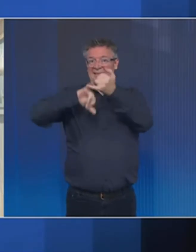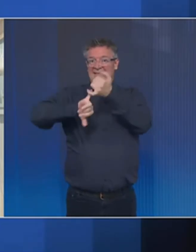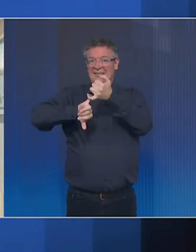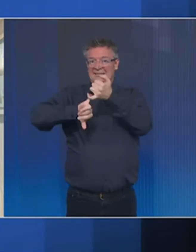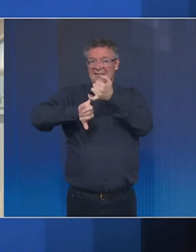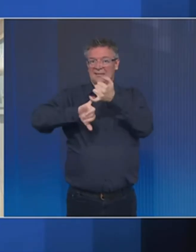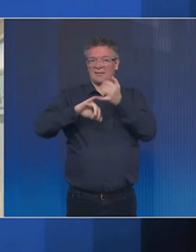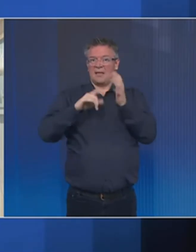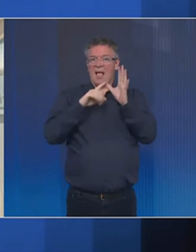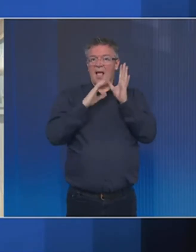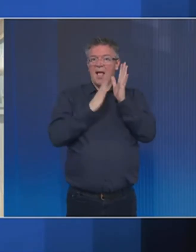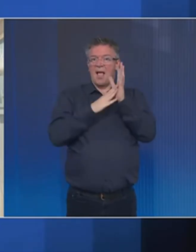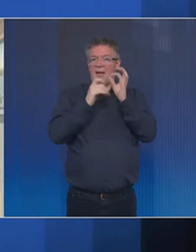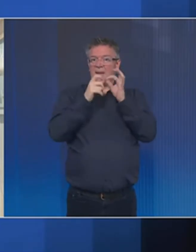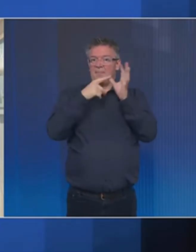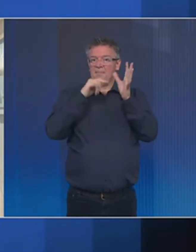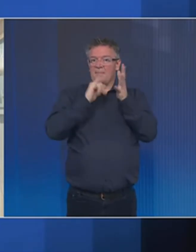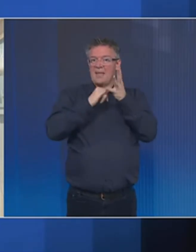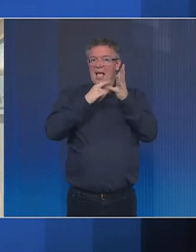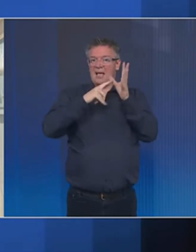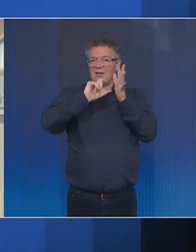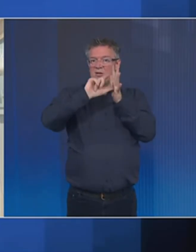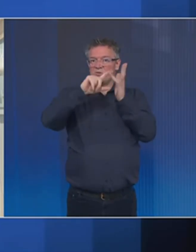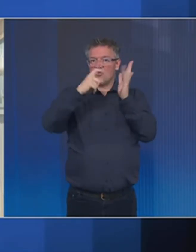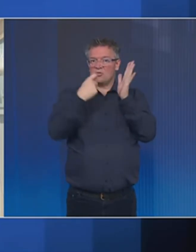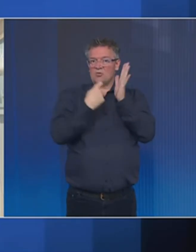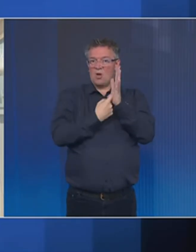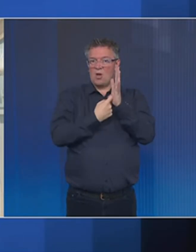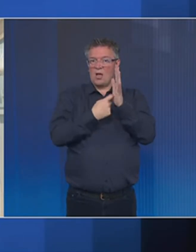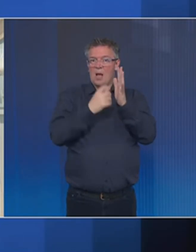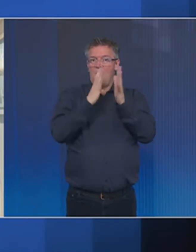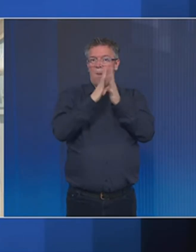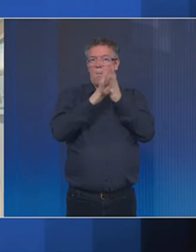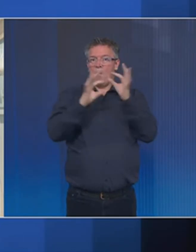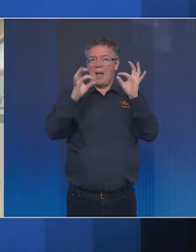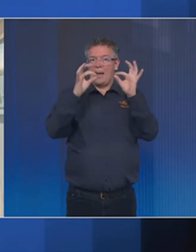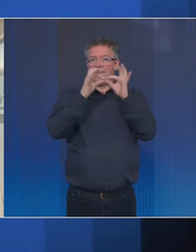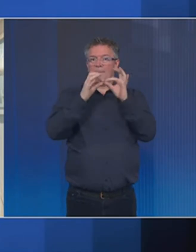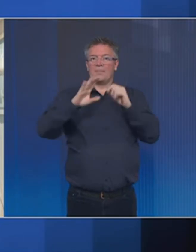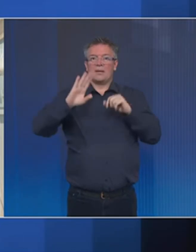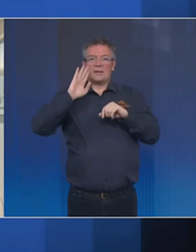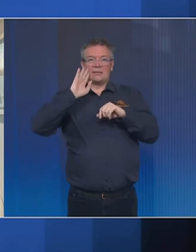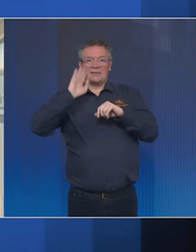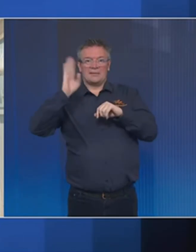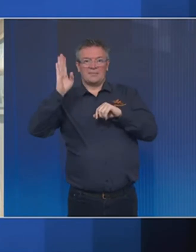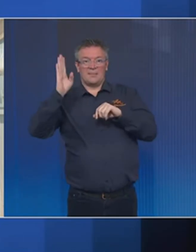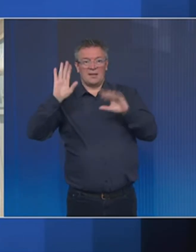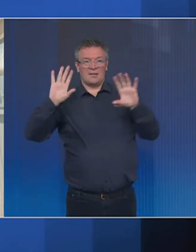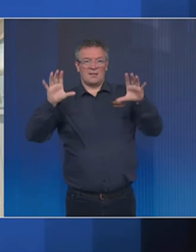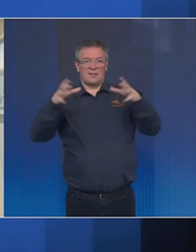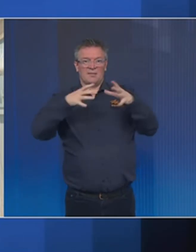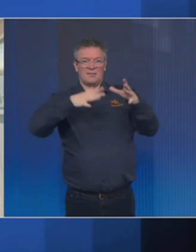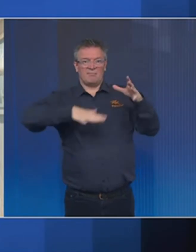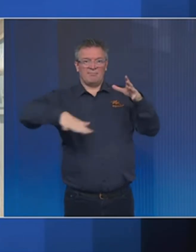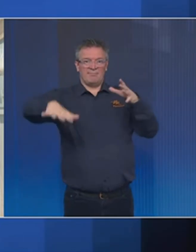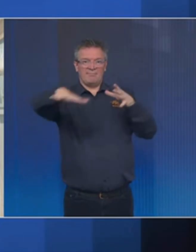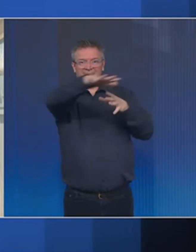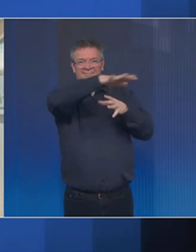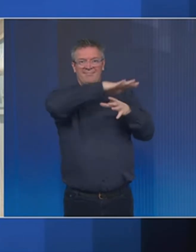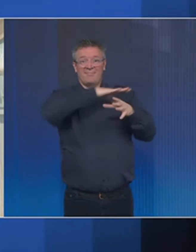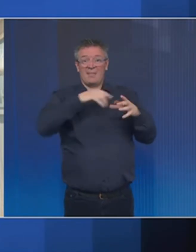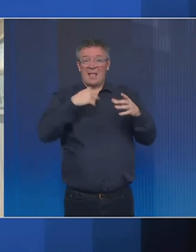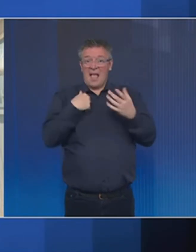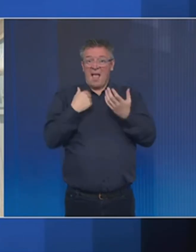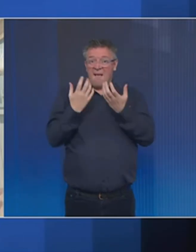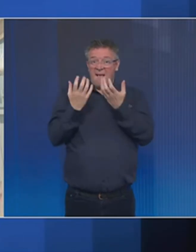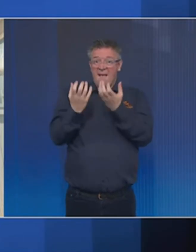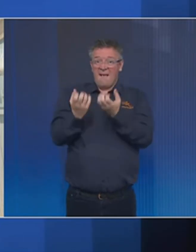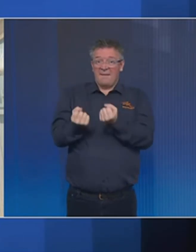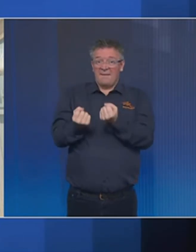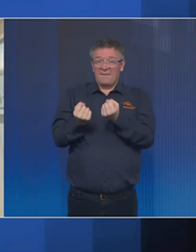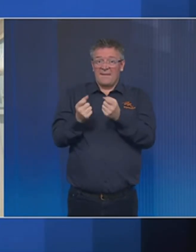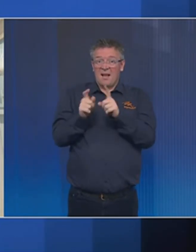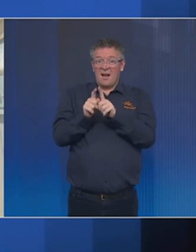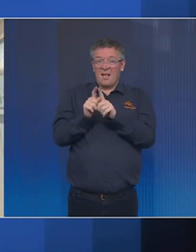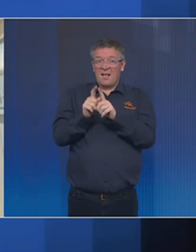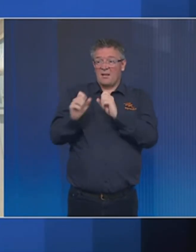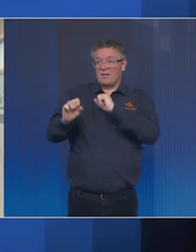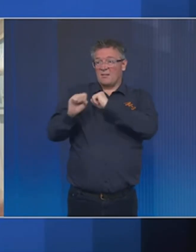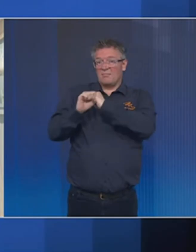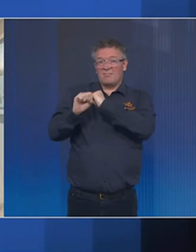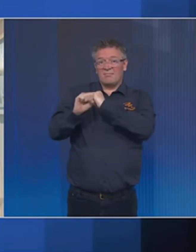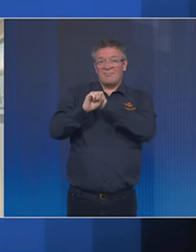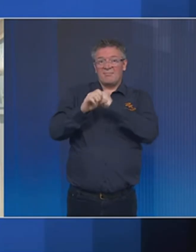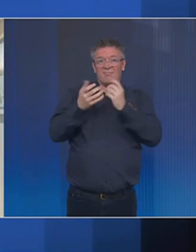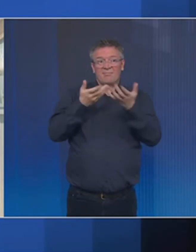Holly Ransom, who previously interviewed Obama and the Dalai Lama. And so from that, to me, I kind of was like, hang on, this